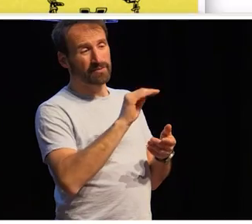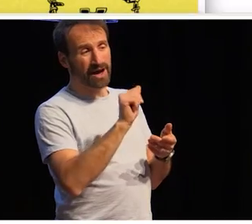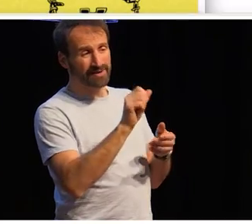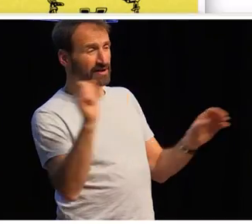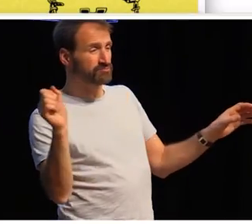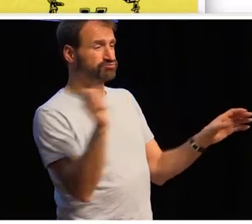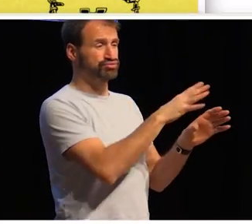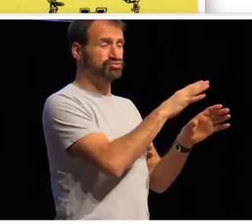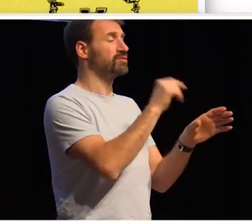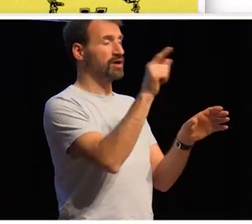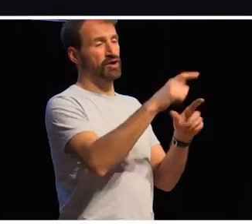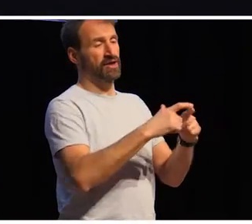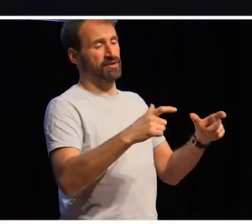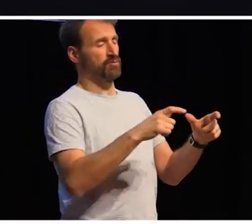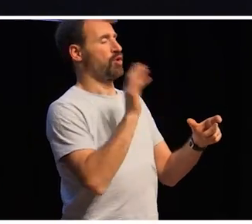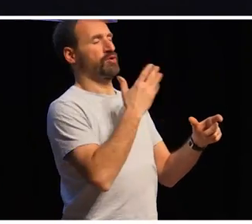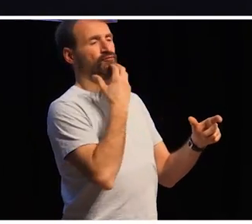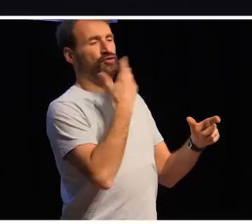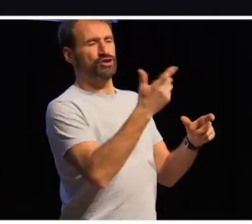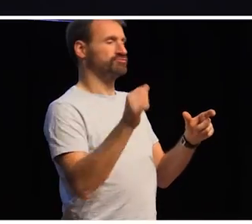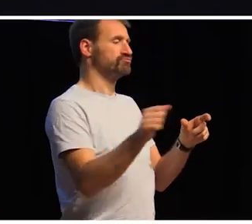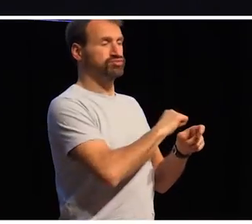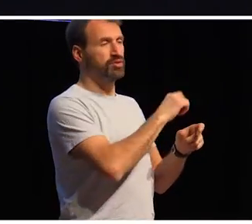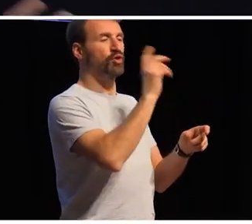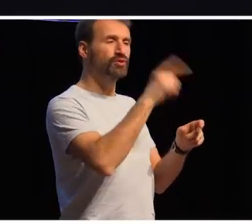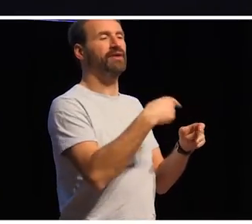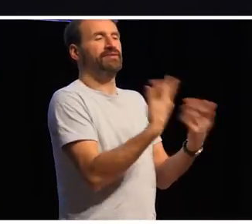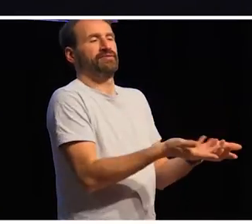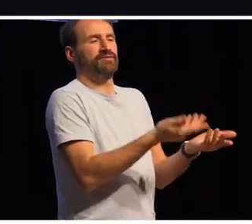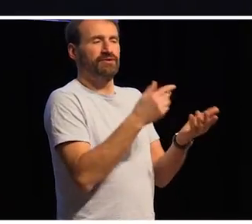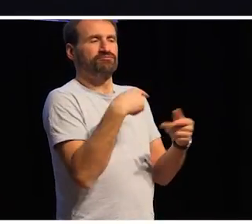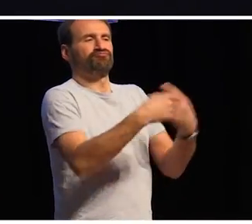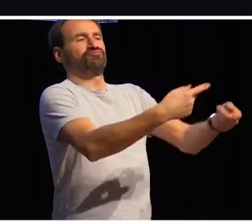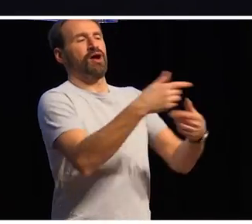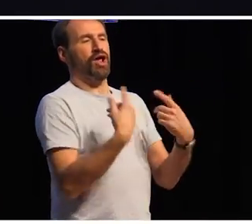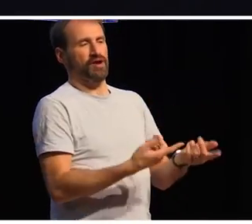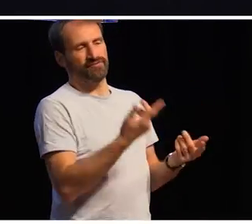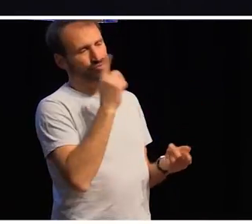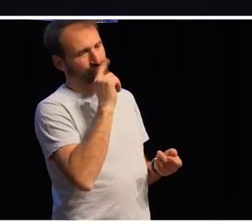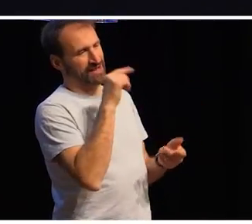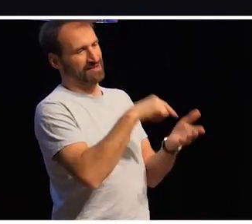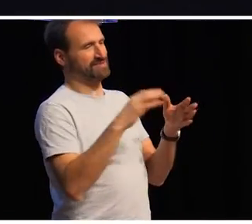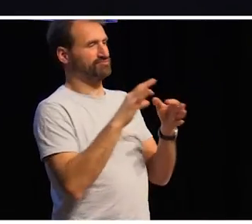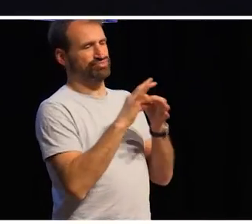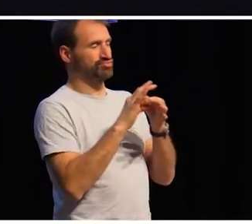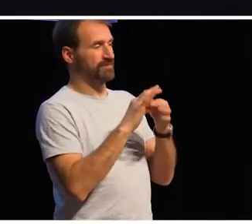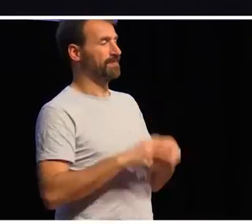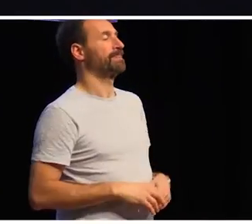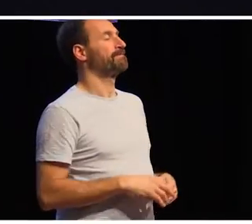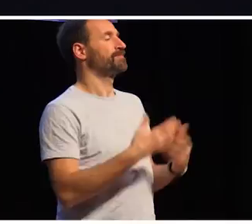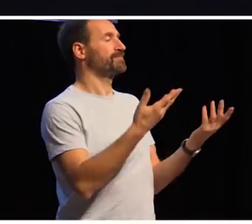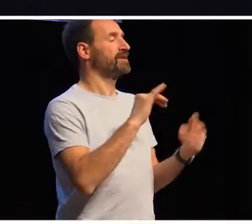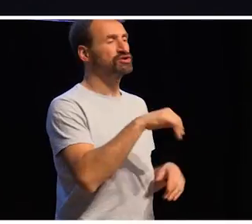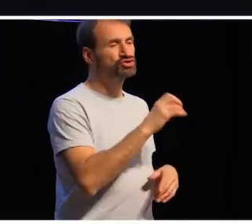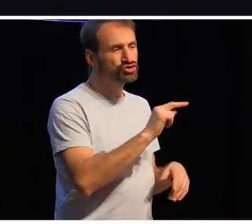with it. So here are some libraries and projects to explore: Silent.js, Johnny 5, and NodeBots, which is a community